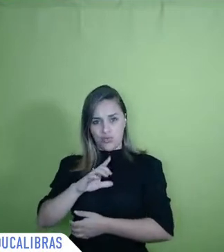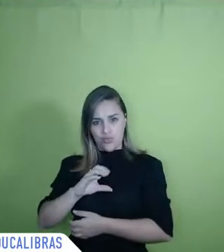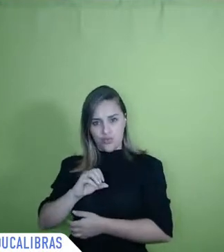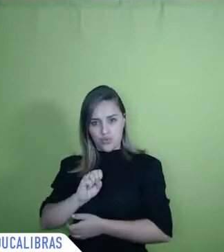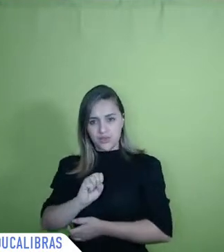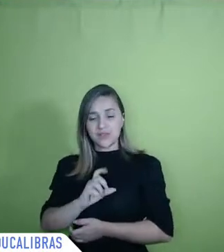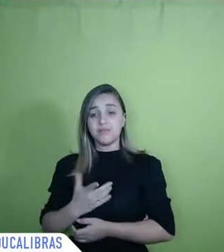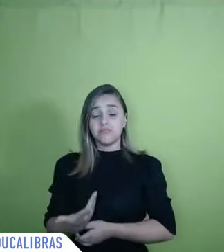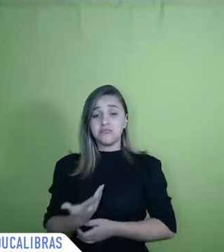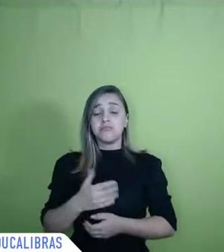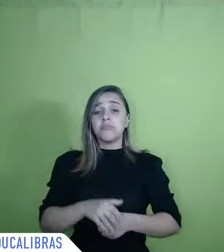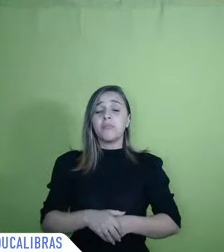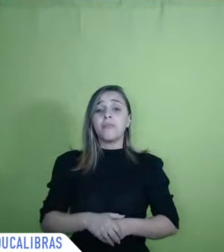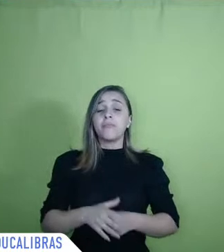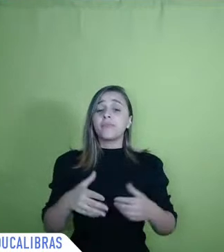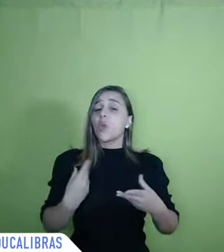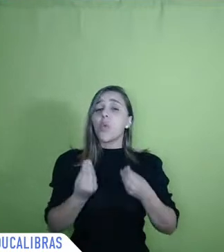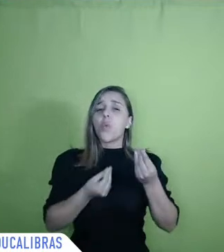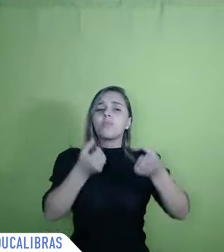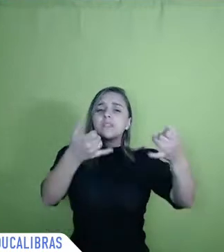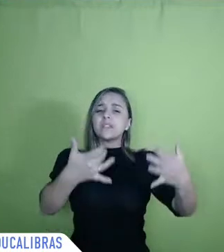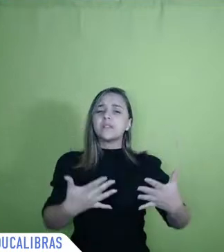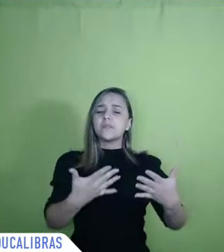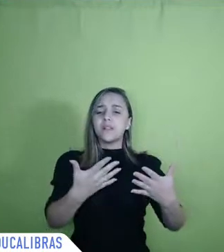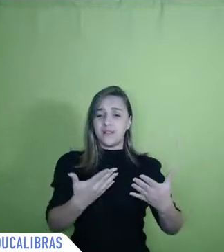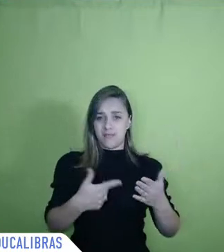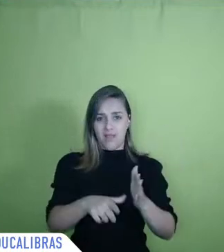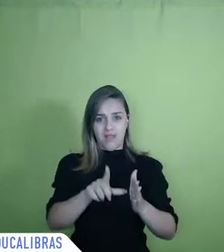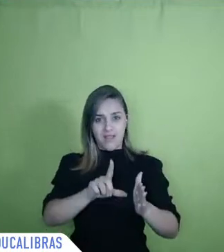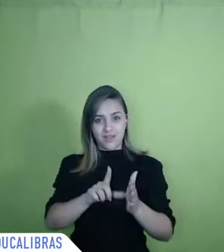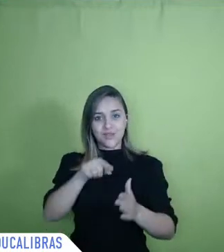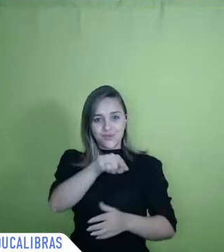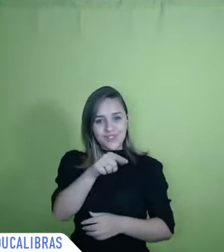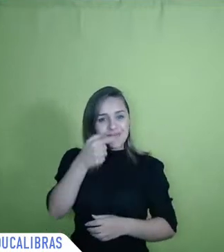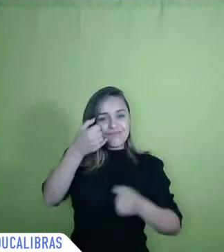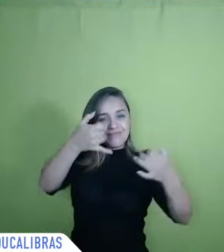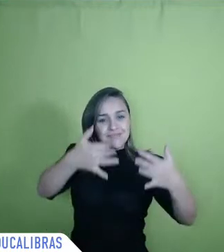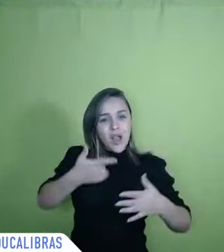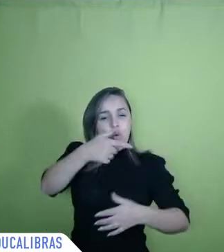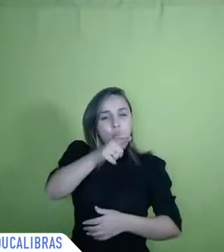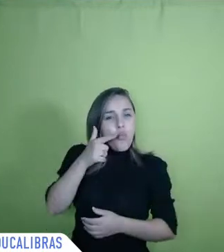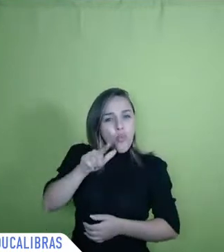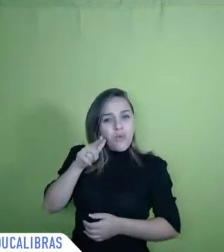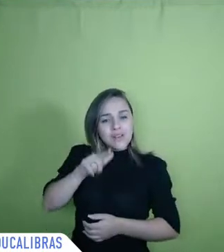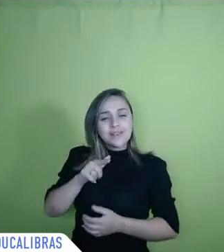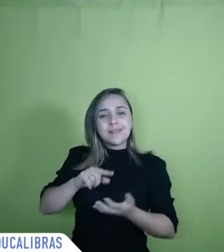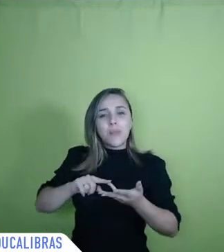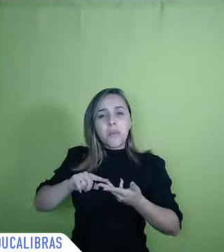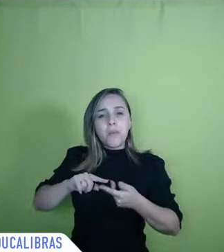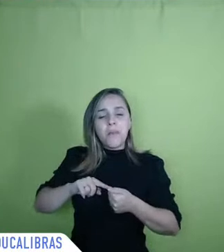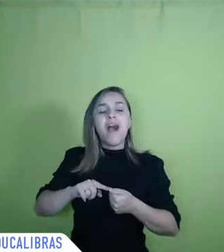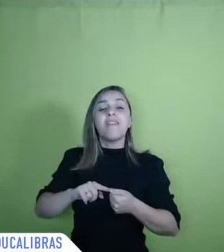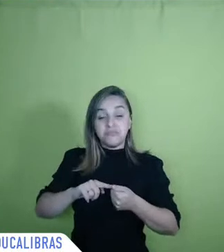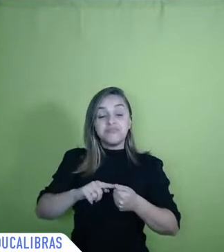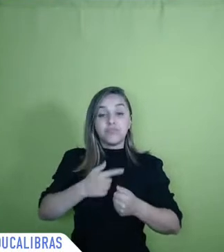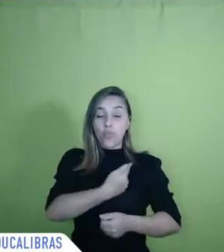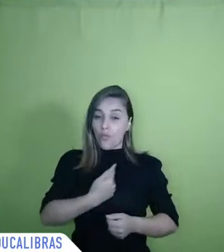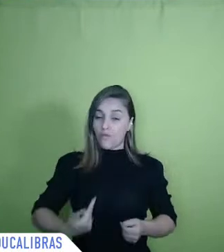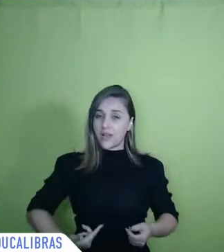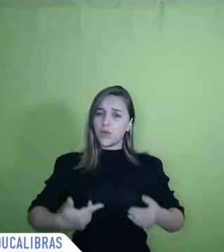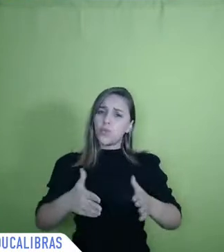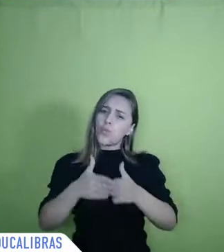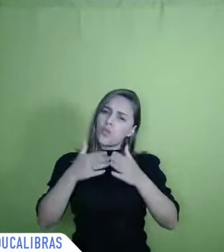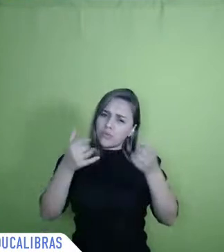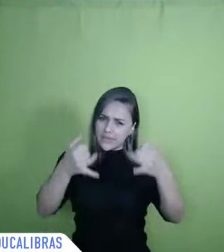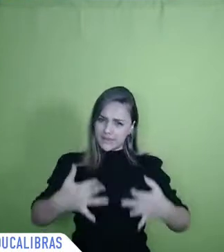oligarchic groups that exist about in Maranhão, but all over Brazil? But before talking about